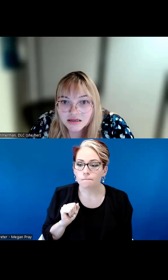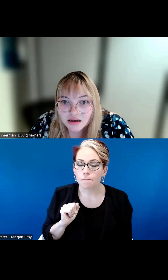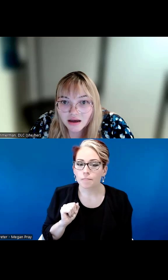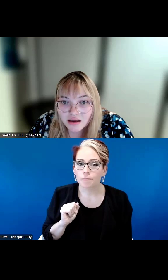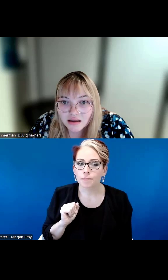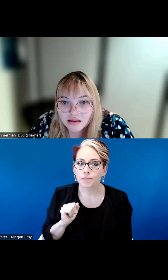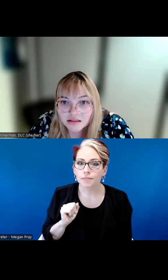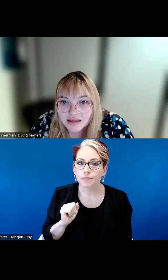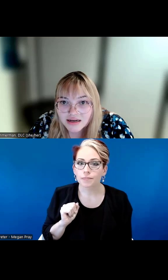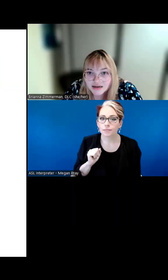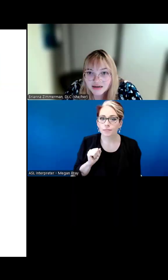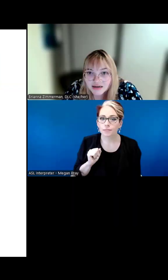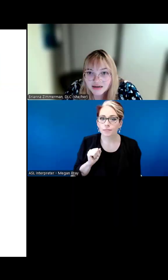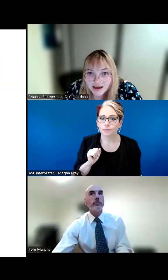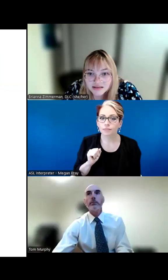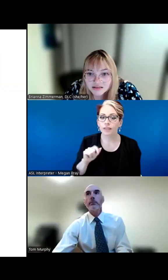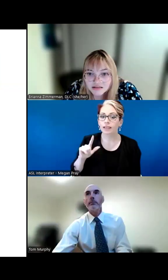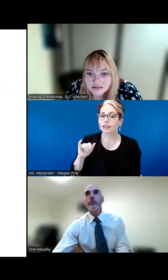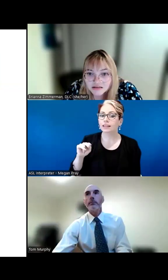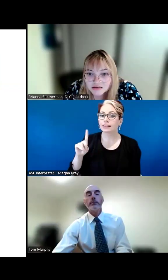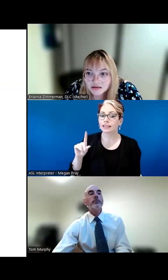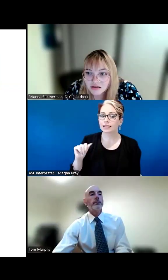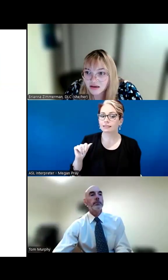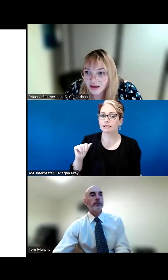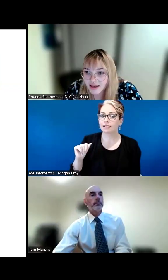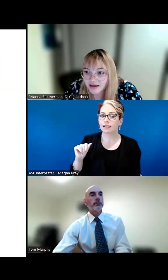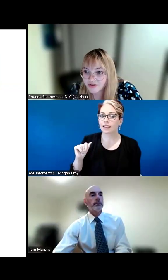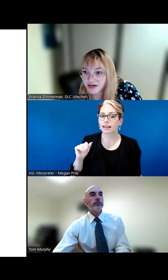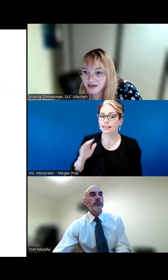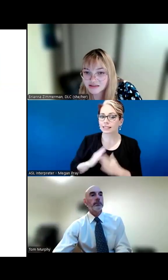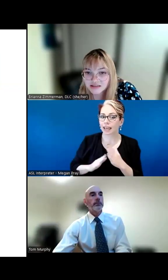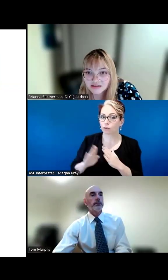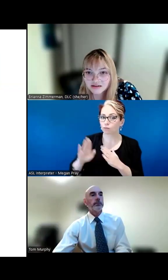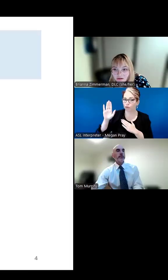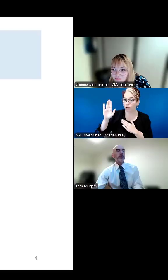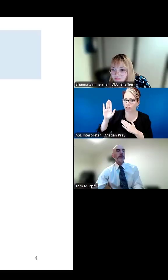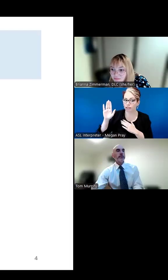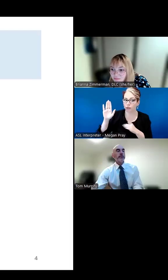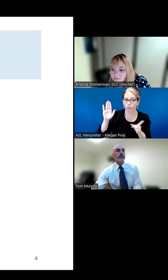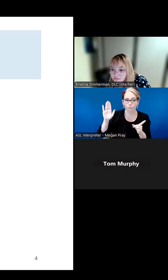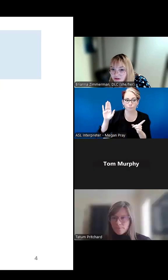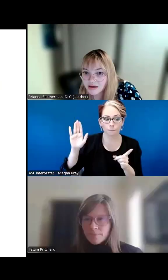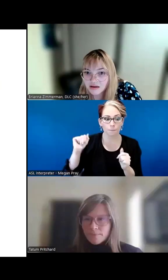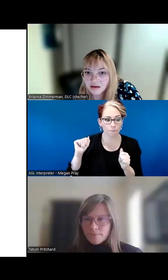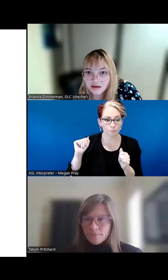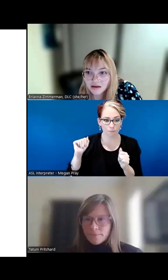Let's see. Linda has a hand raised. Oh.